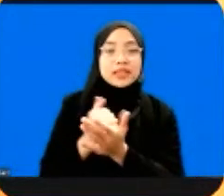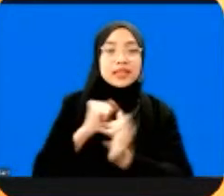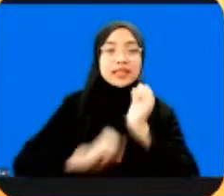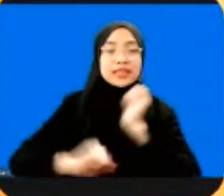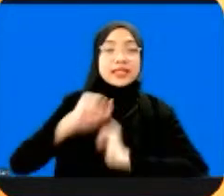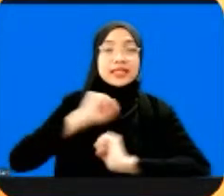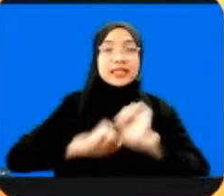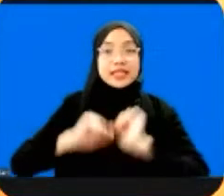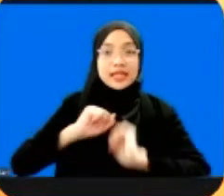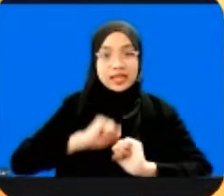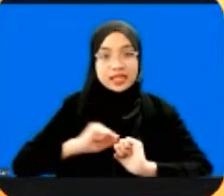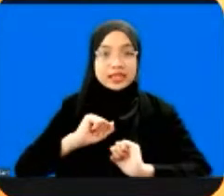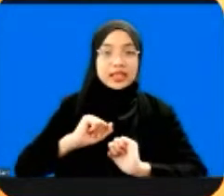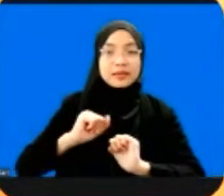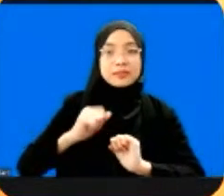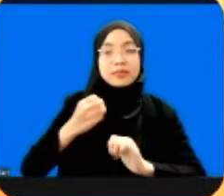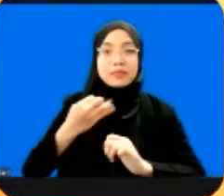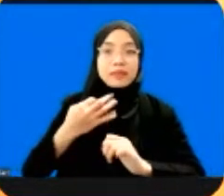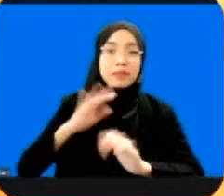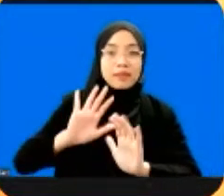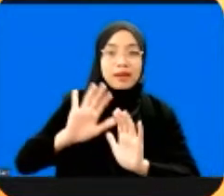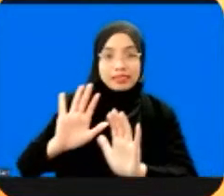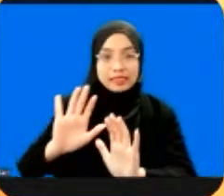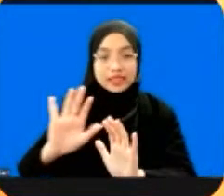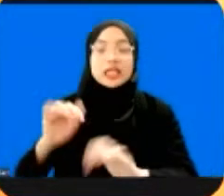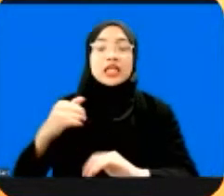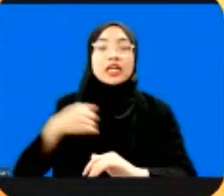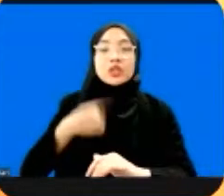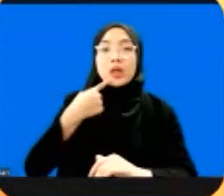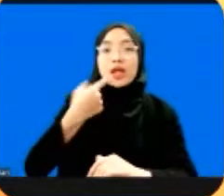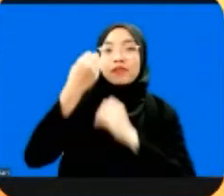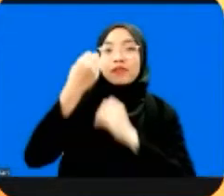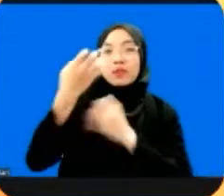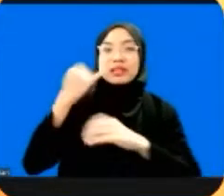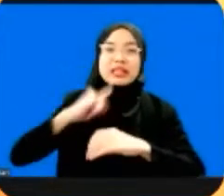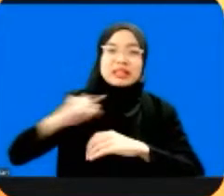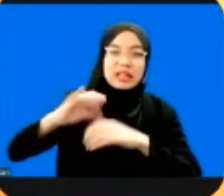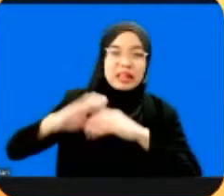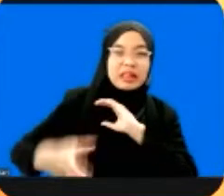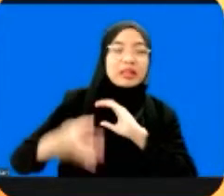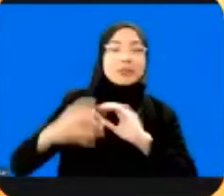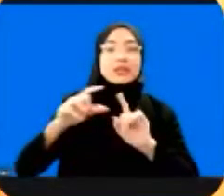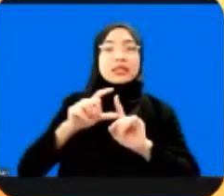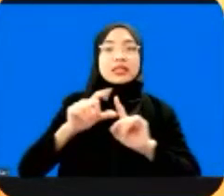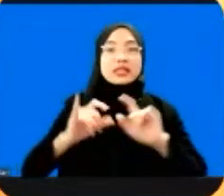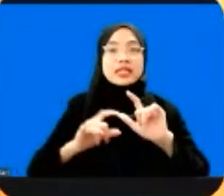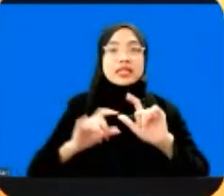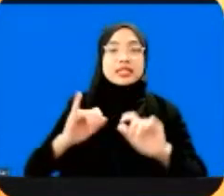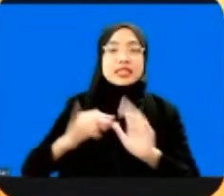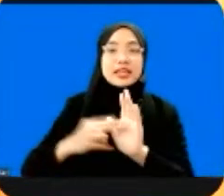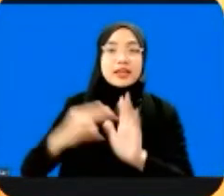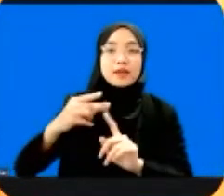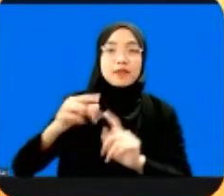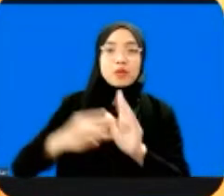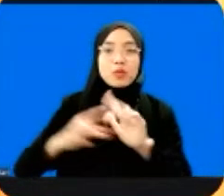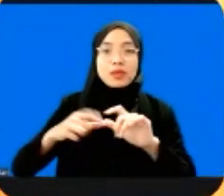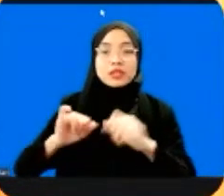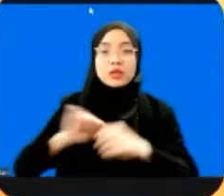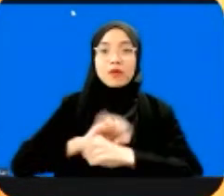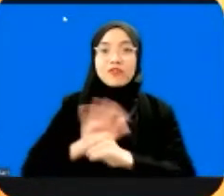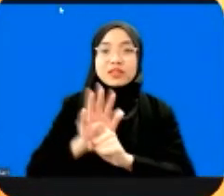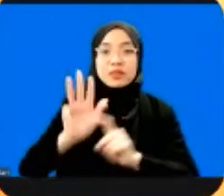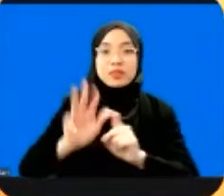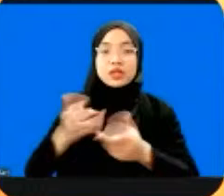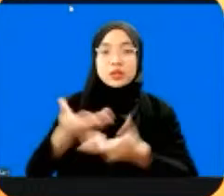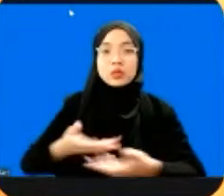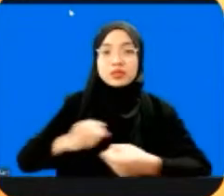misinformation, in particular to COVID-19 pandemic outbreak. And as a first questions, I think we would like to ask